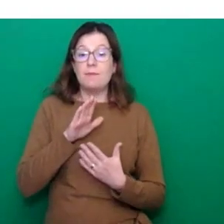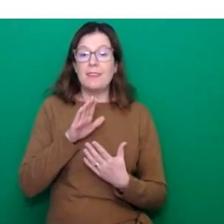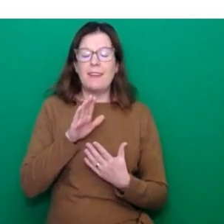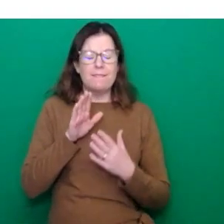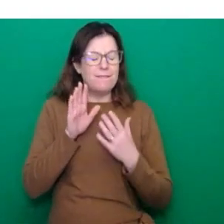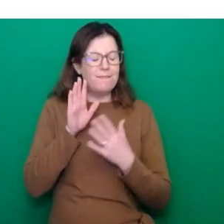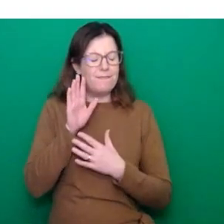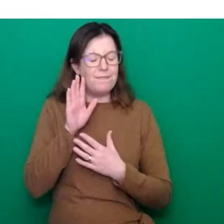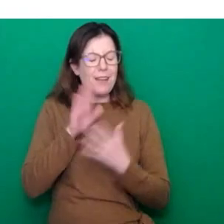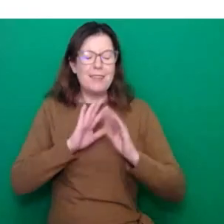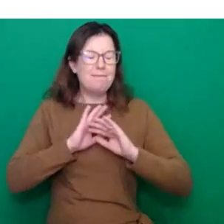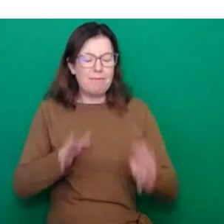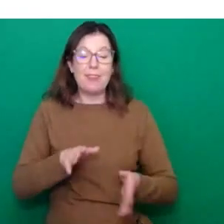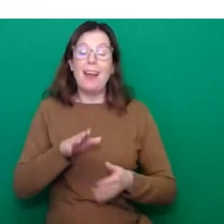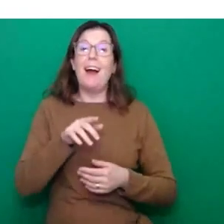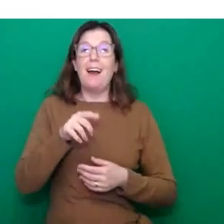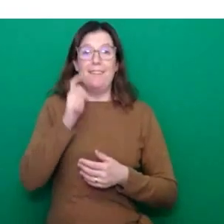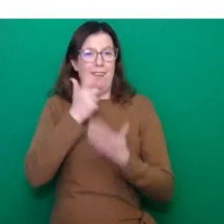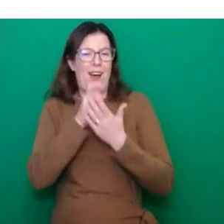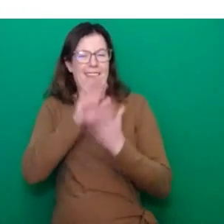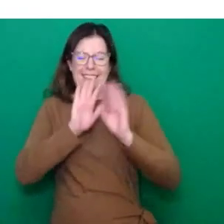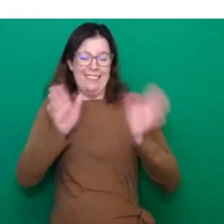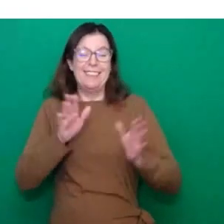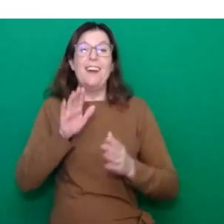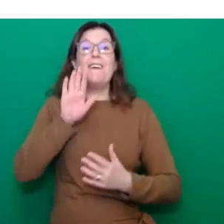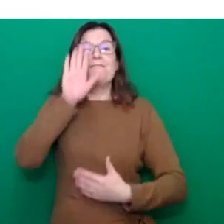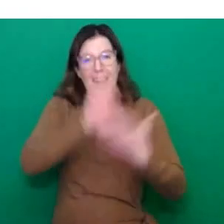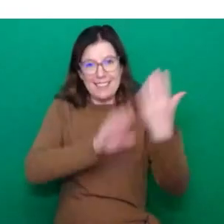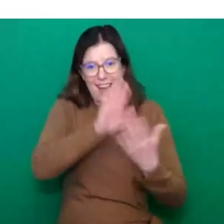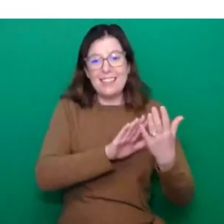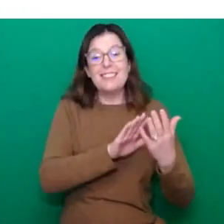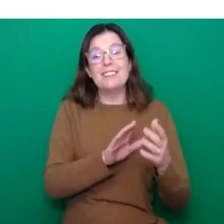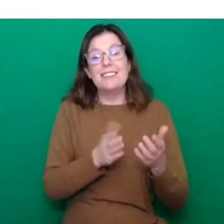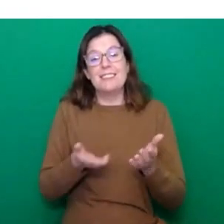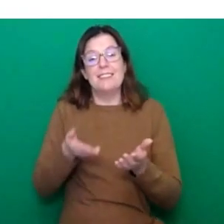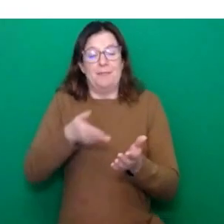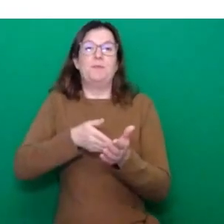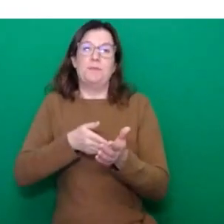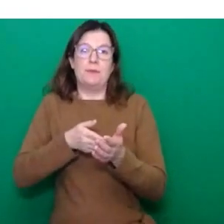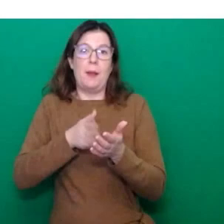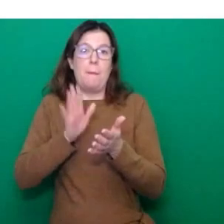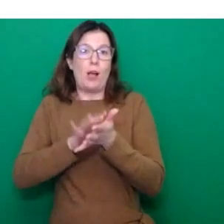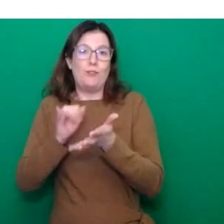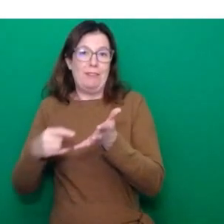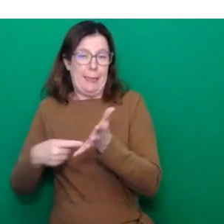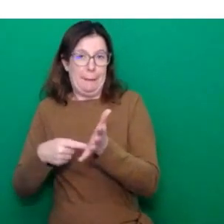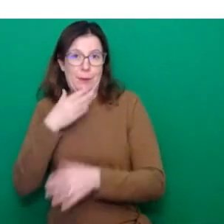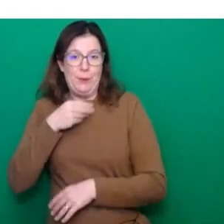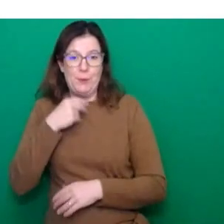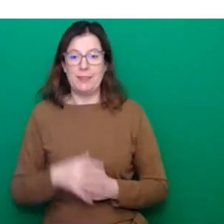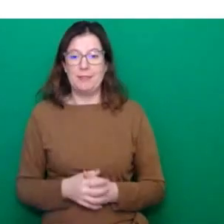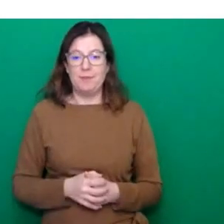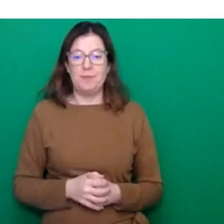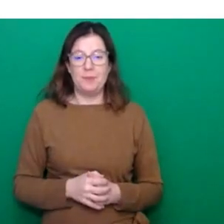do face-to-face work, and then we do offer support on Microsoft Teams as